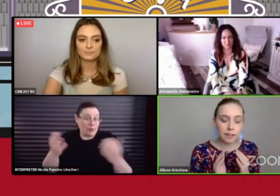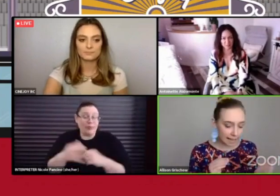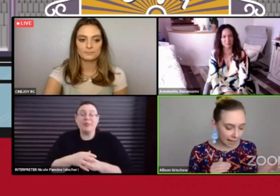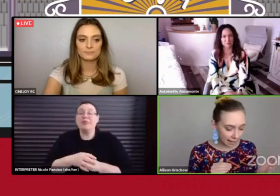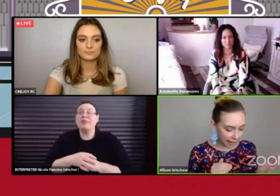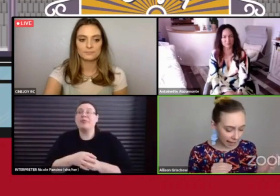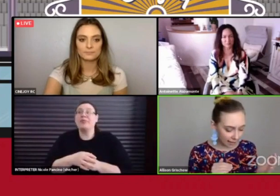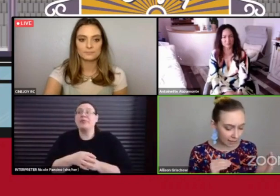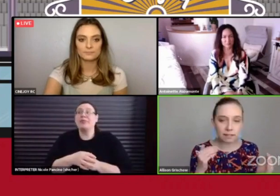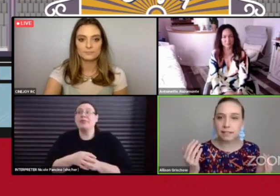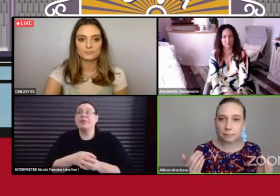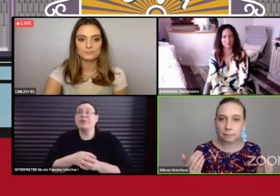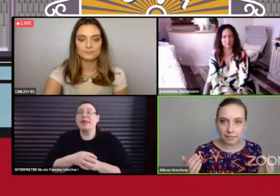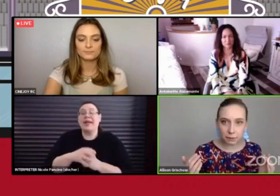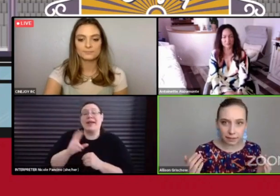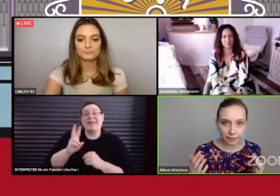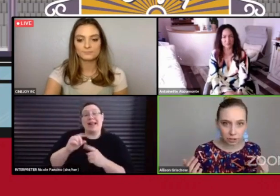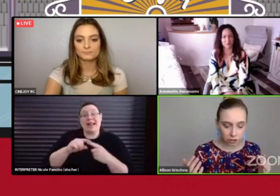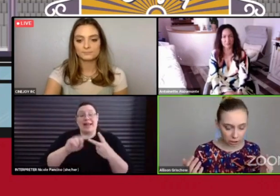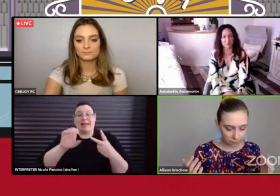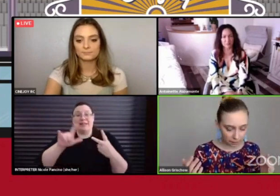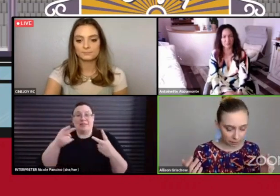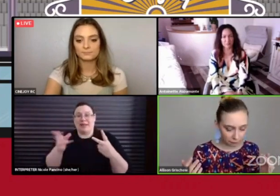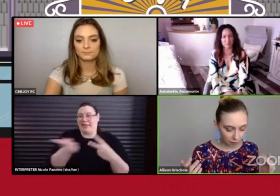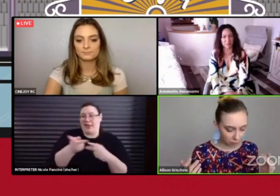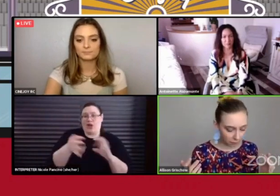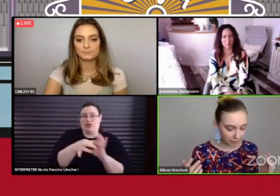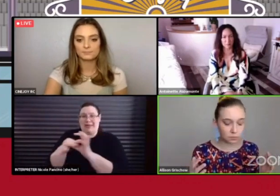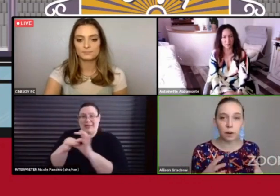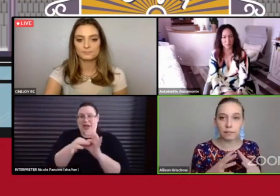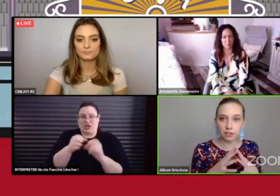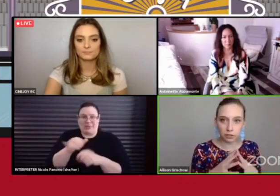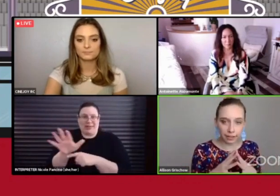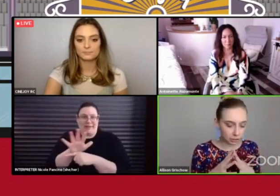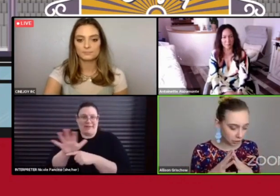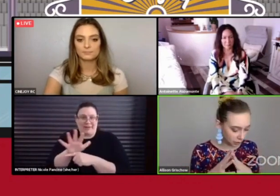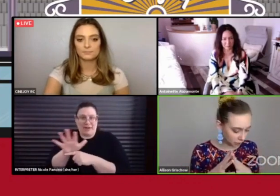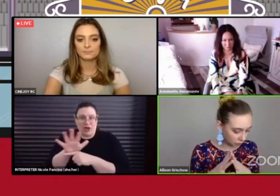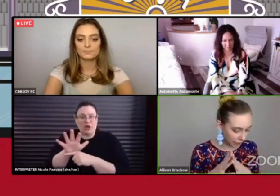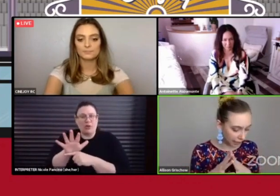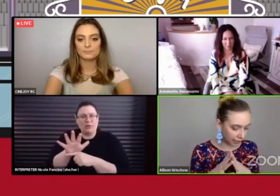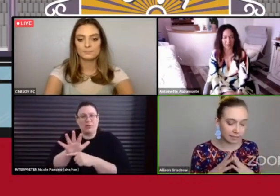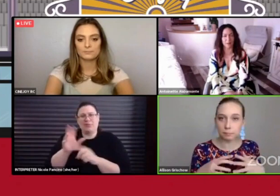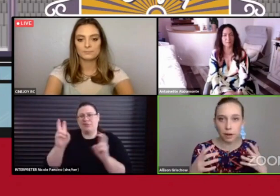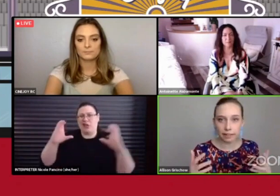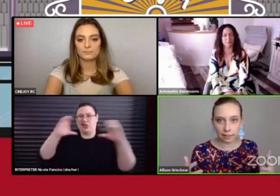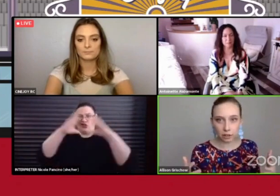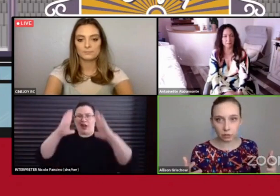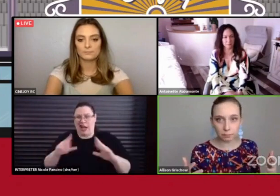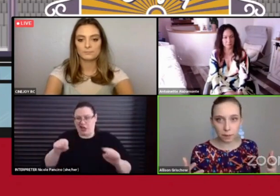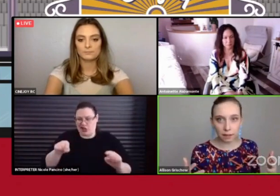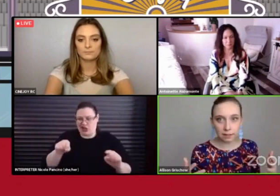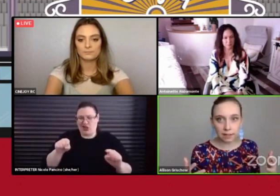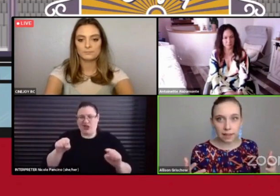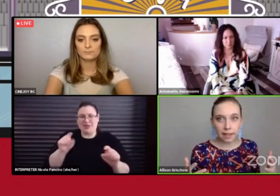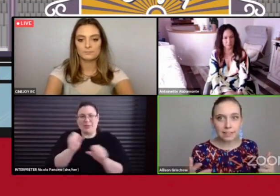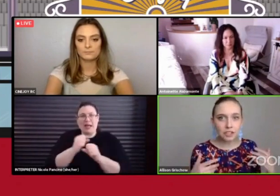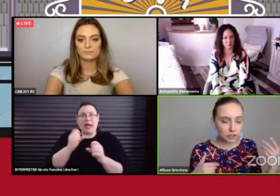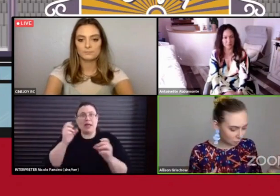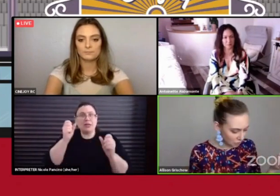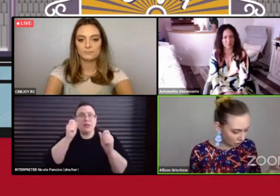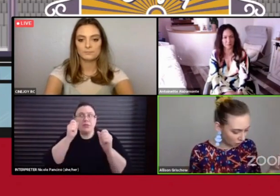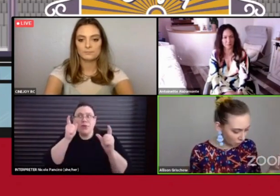the deck and elizabeth's relationship in the film is one of strangers creating a surprising close bond